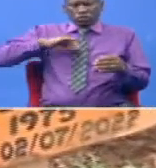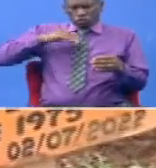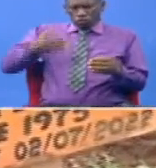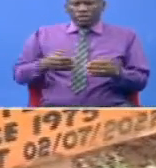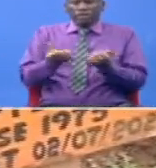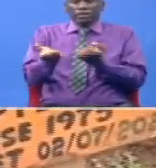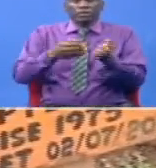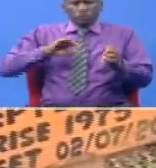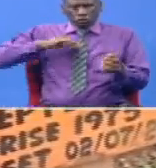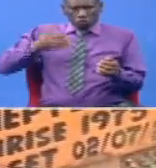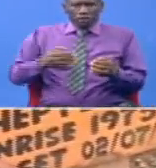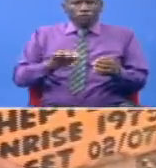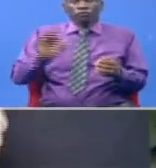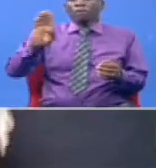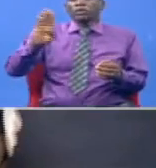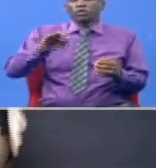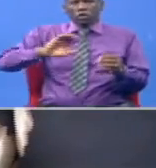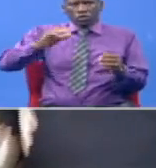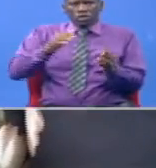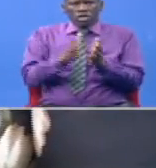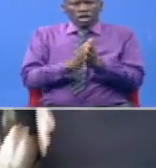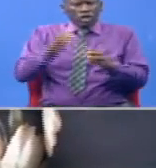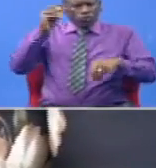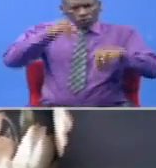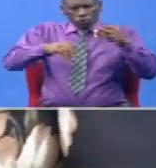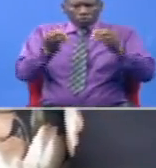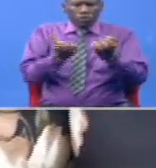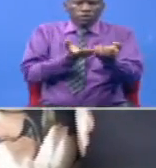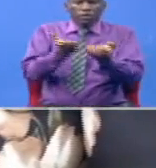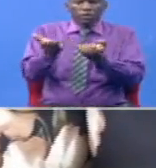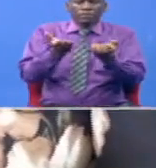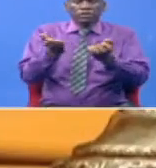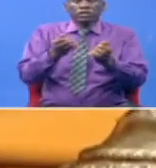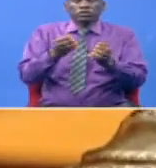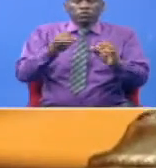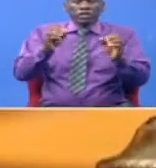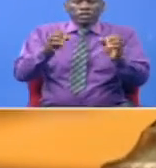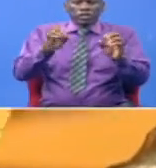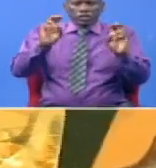businesswoman, and will be a key contributor to the business of the matter before this court.